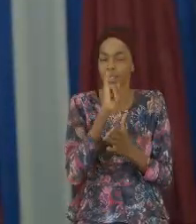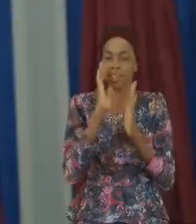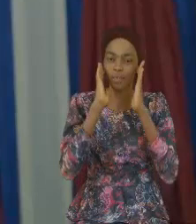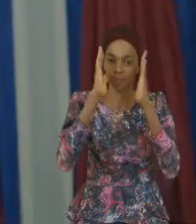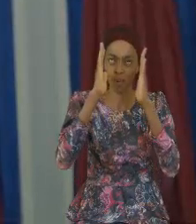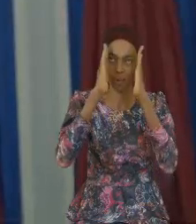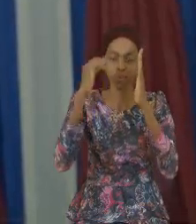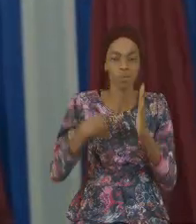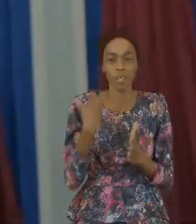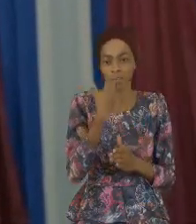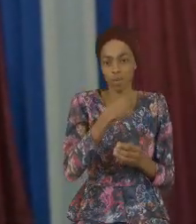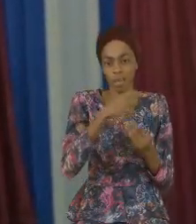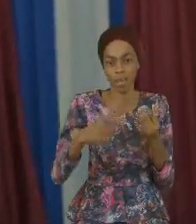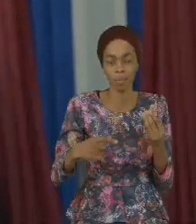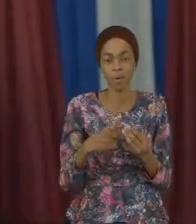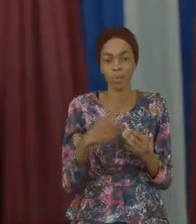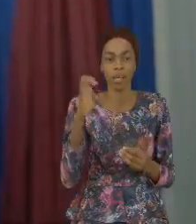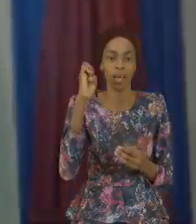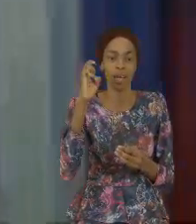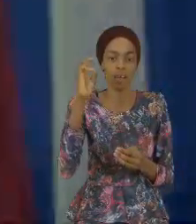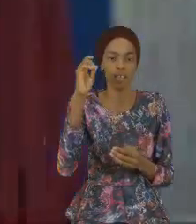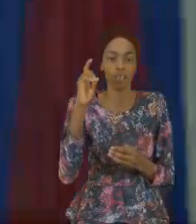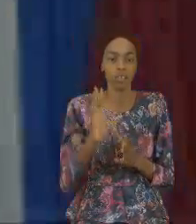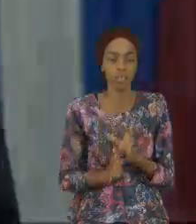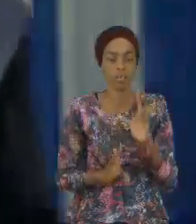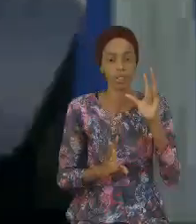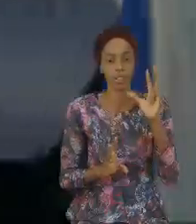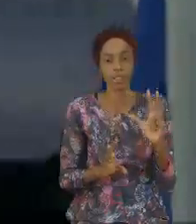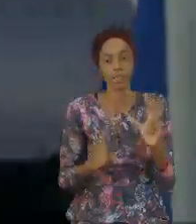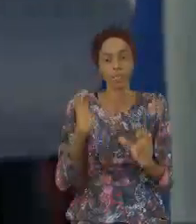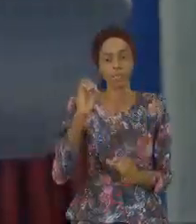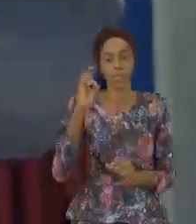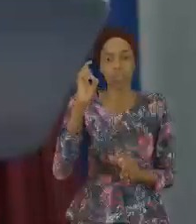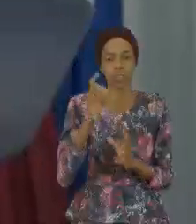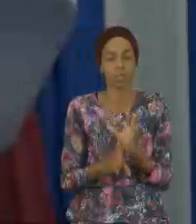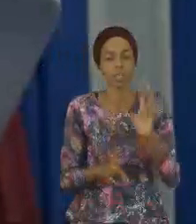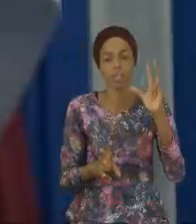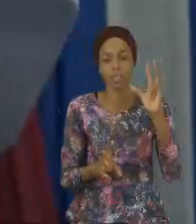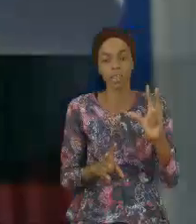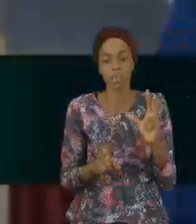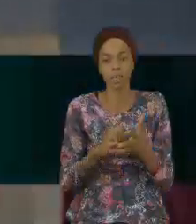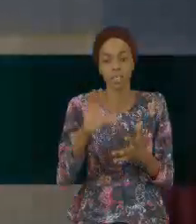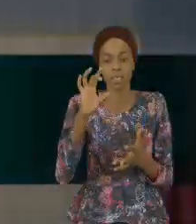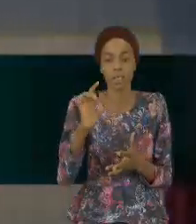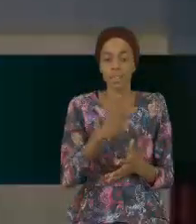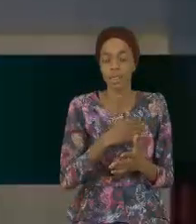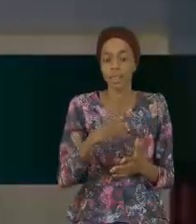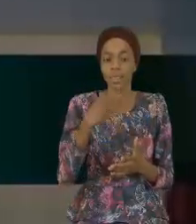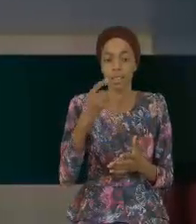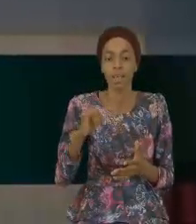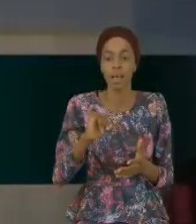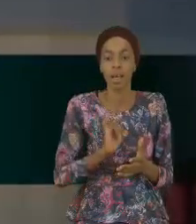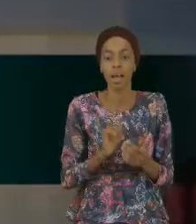talking about. Look at Exodus chapter 3, and we're looking at verse 8. It says, and I am